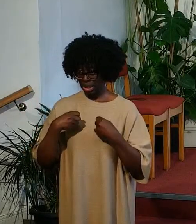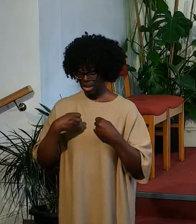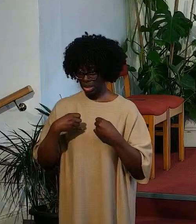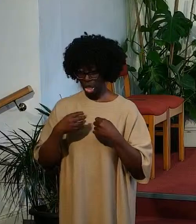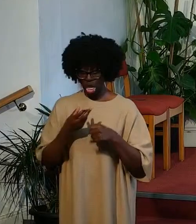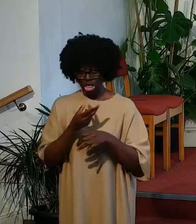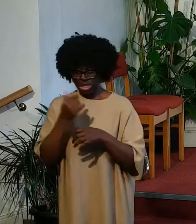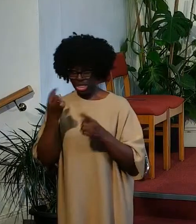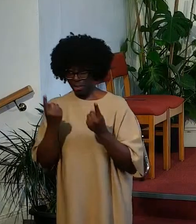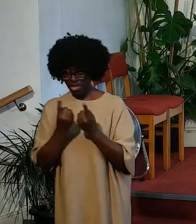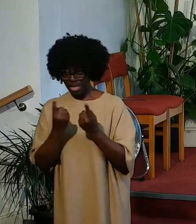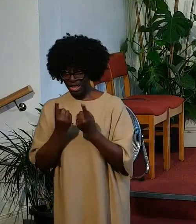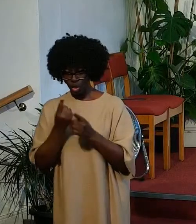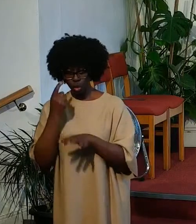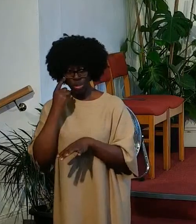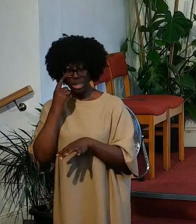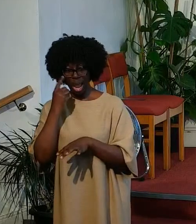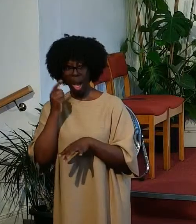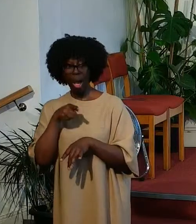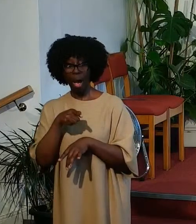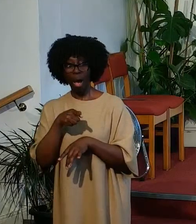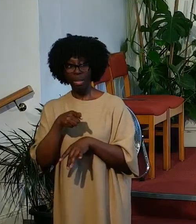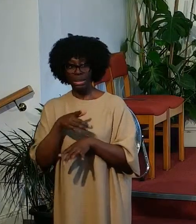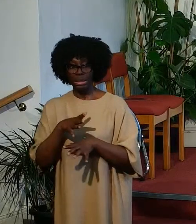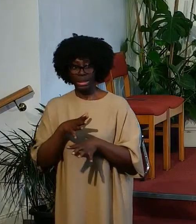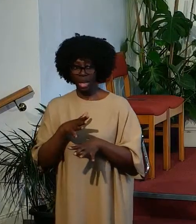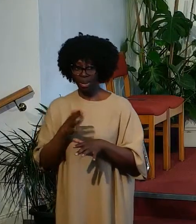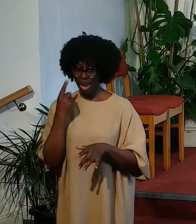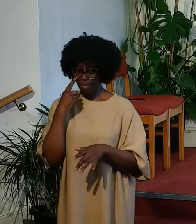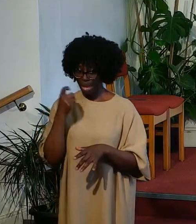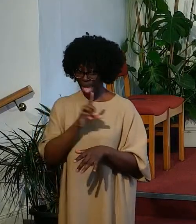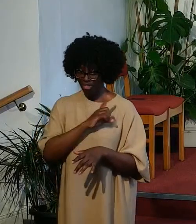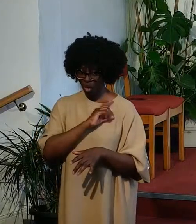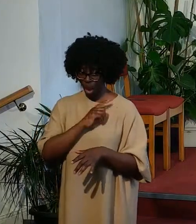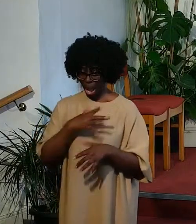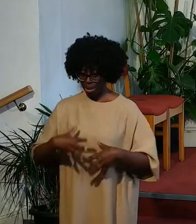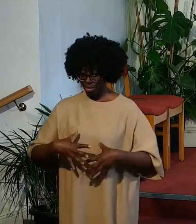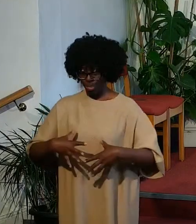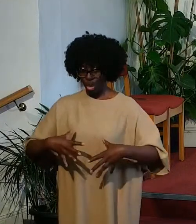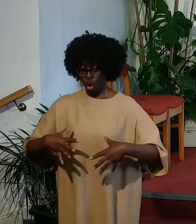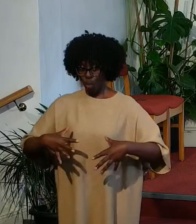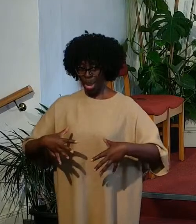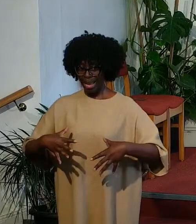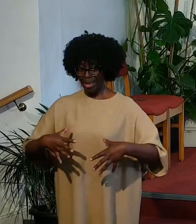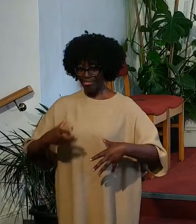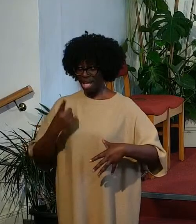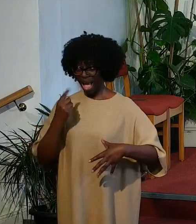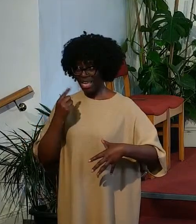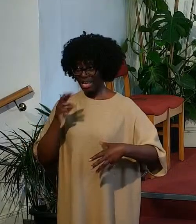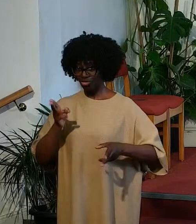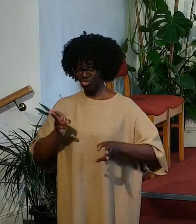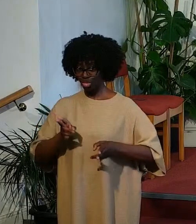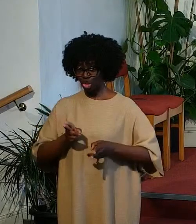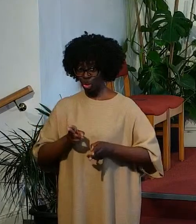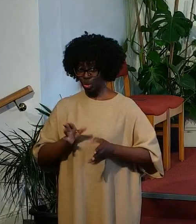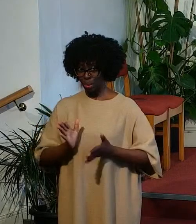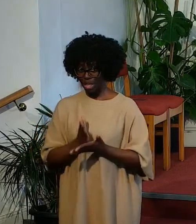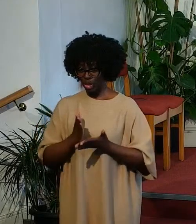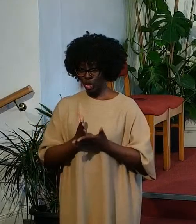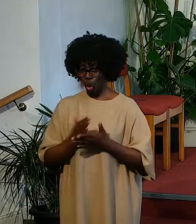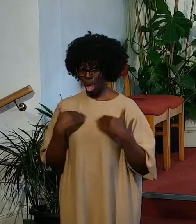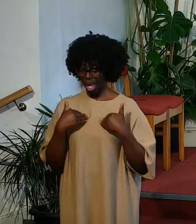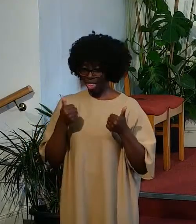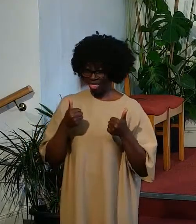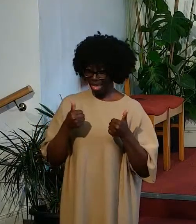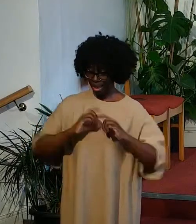things that you can do to mitigate those circumstances, even though you may not be able to remove most of them. But then for one group of people like